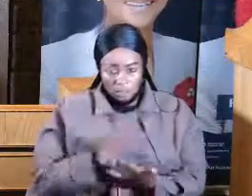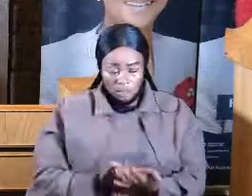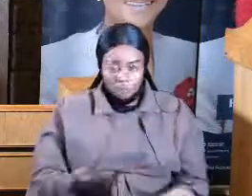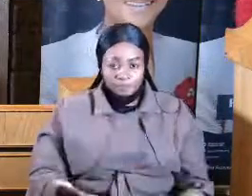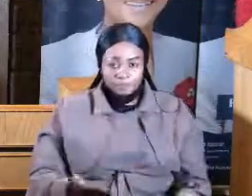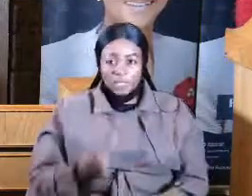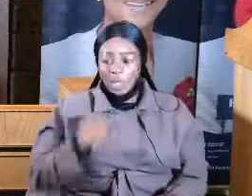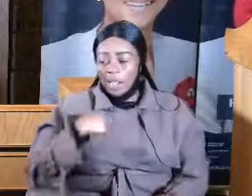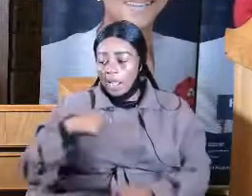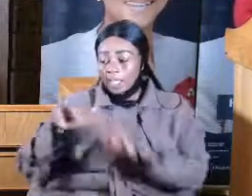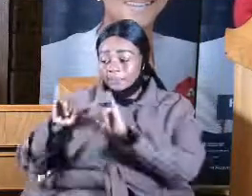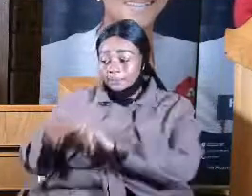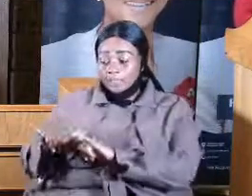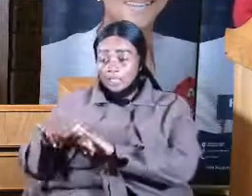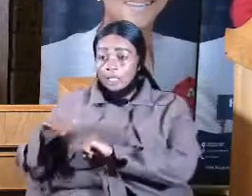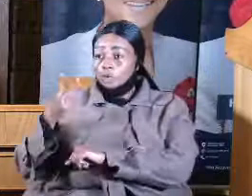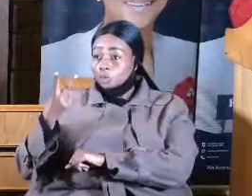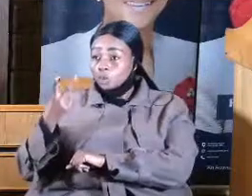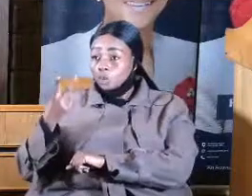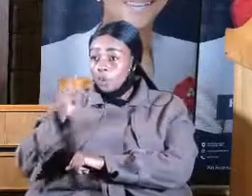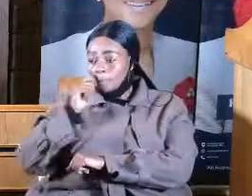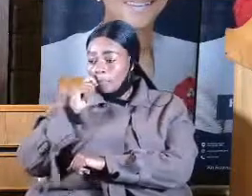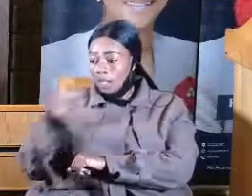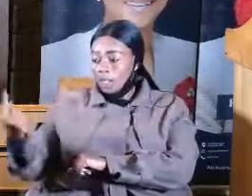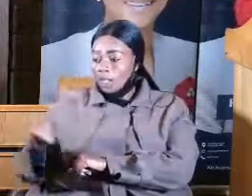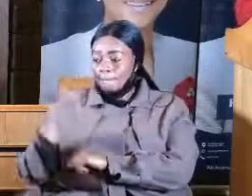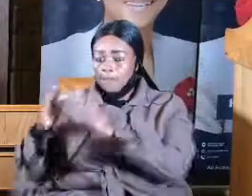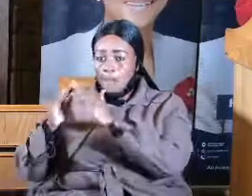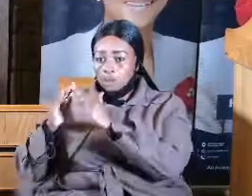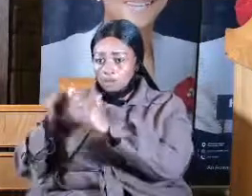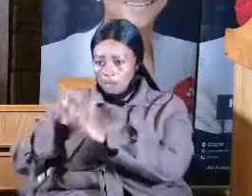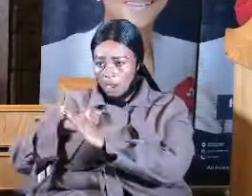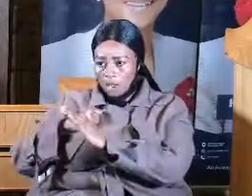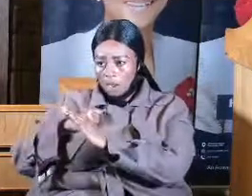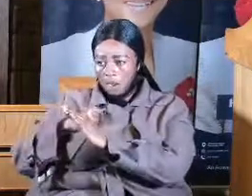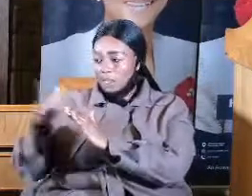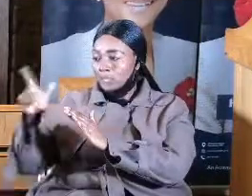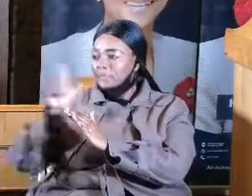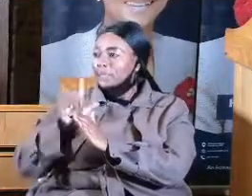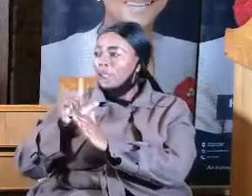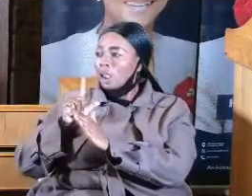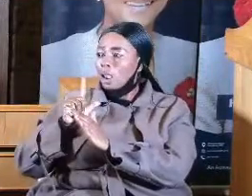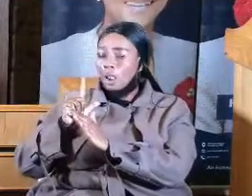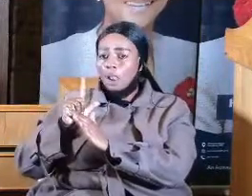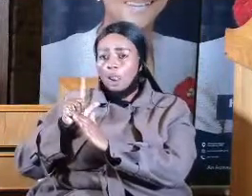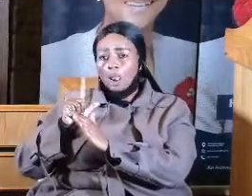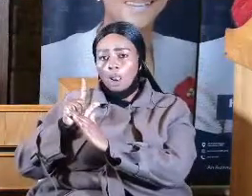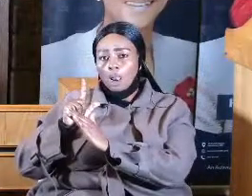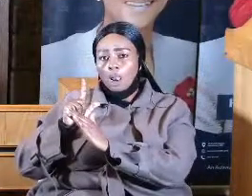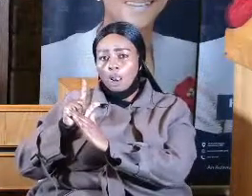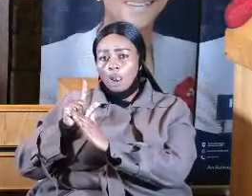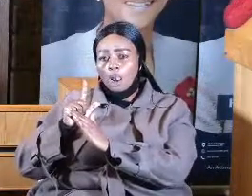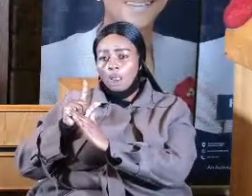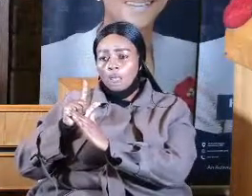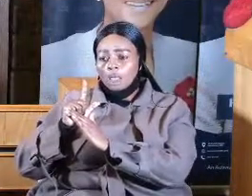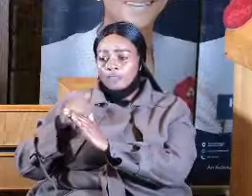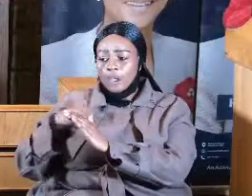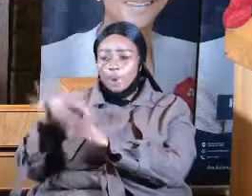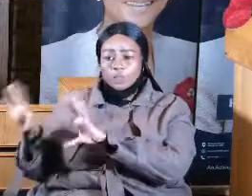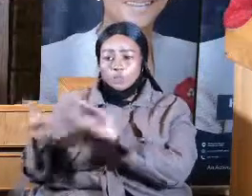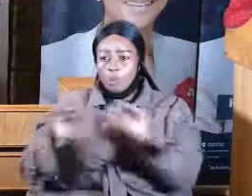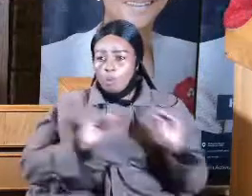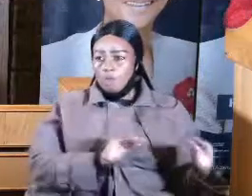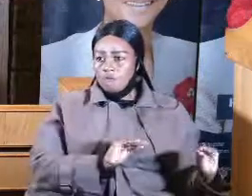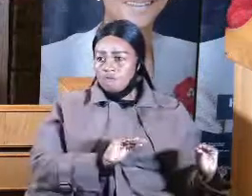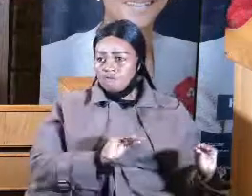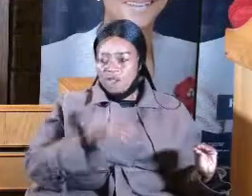weeks ago, two men came to my house, ne, telling me that they are going to remove me from where I'm